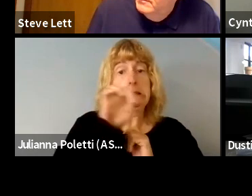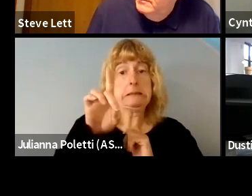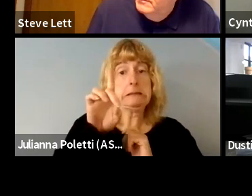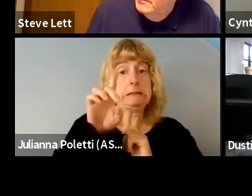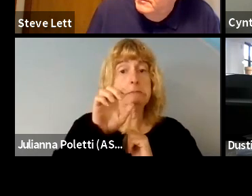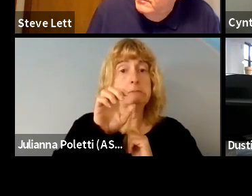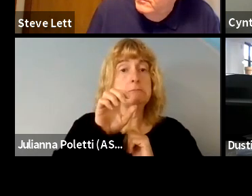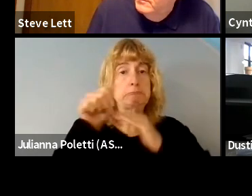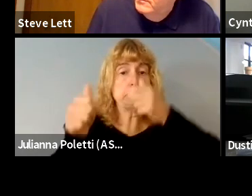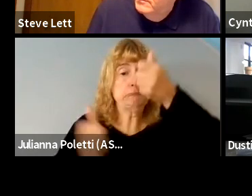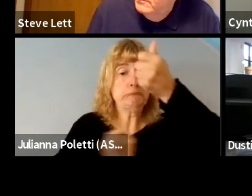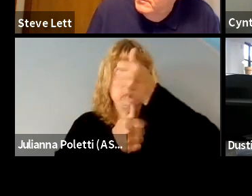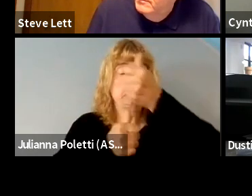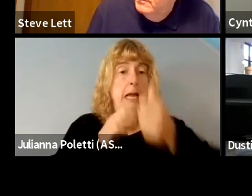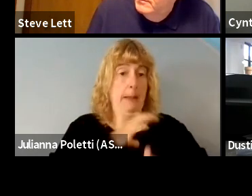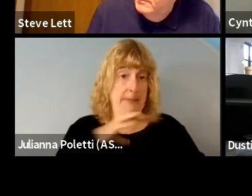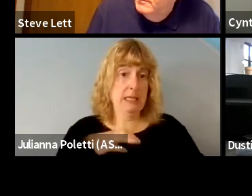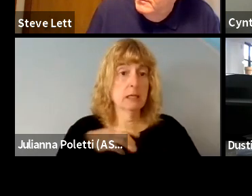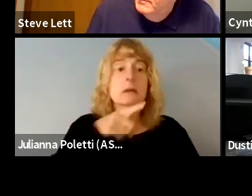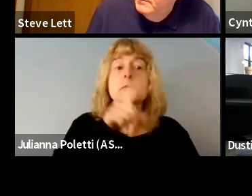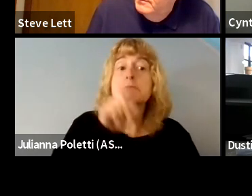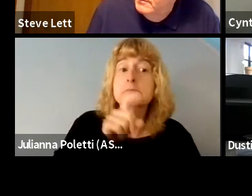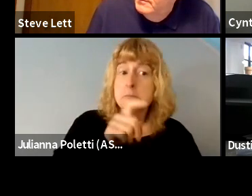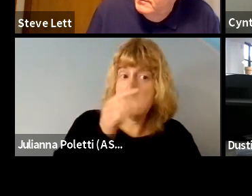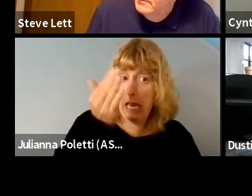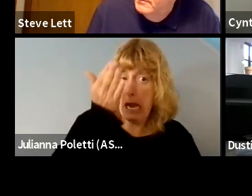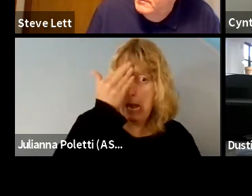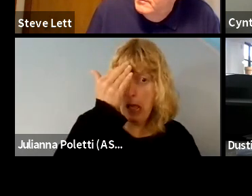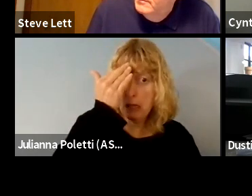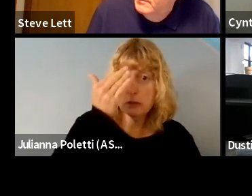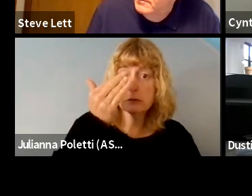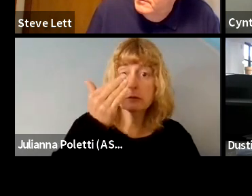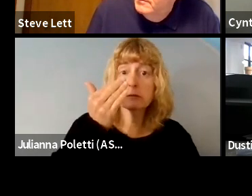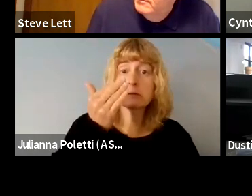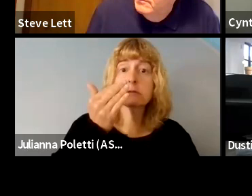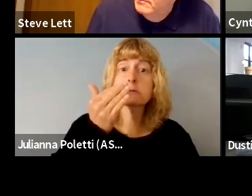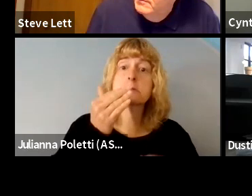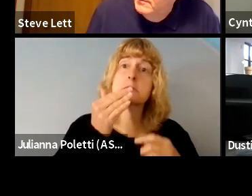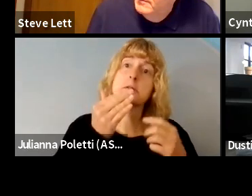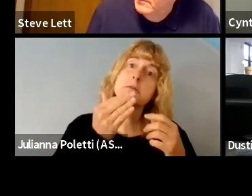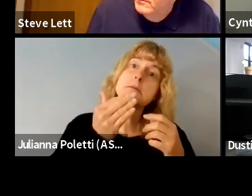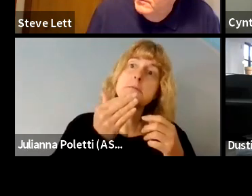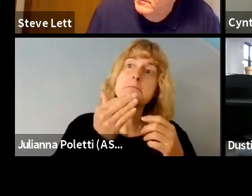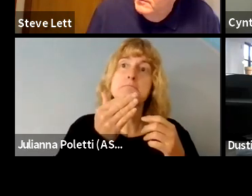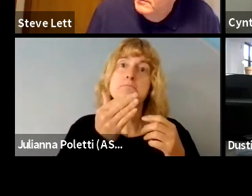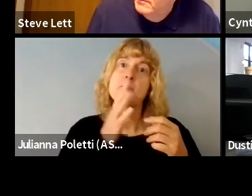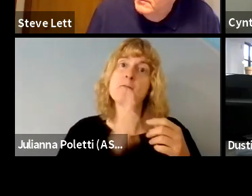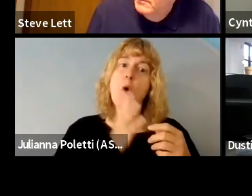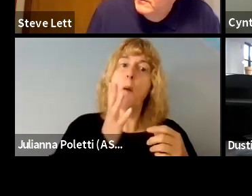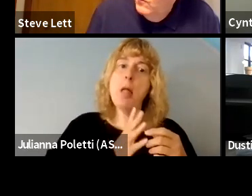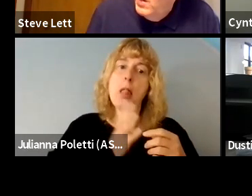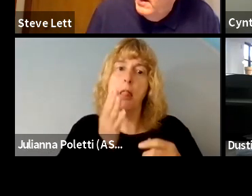would need knowledge in this attorney, right? They need more formal knowledge, wouldn't they?